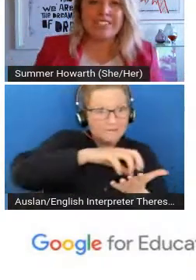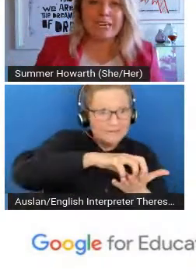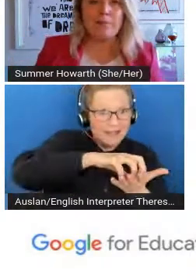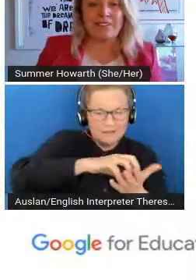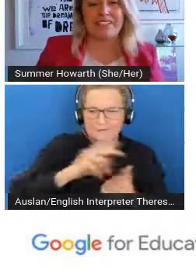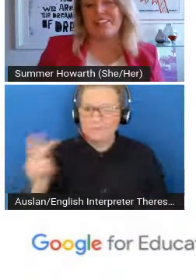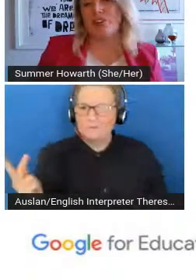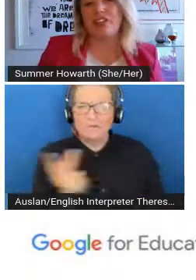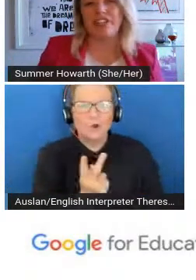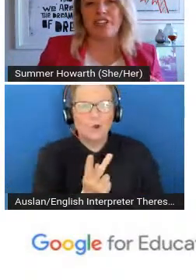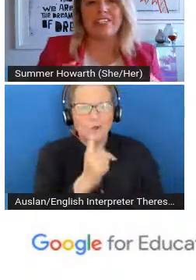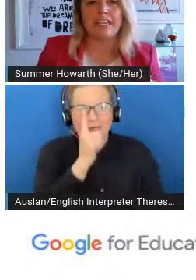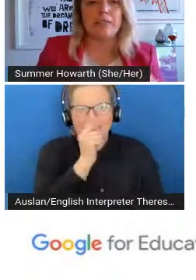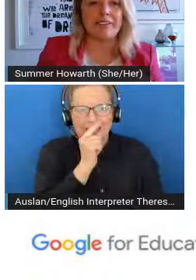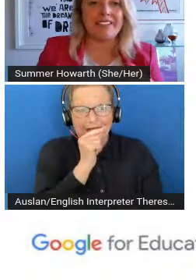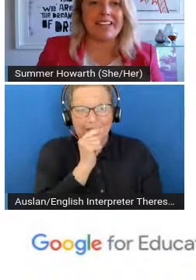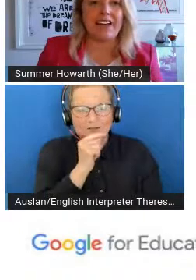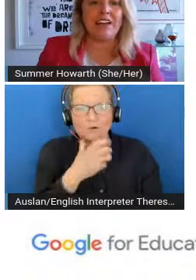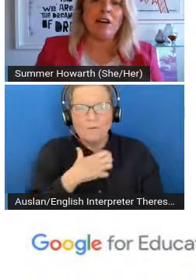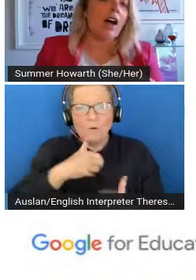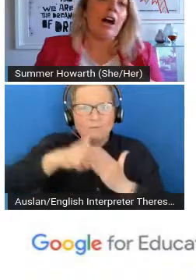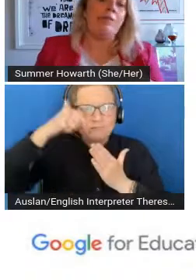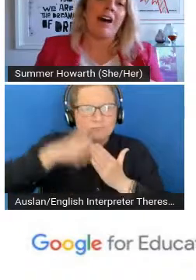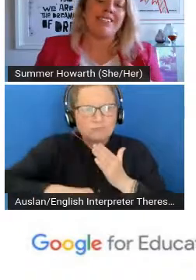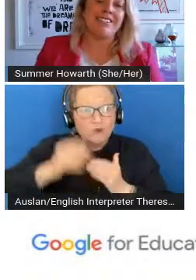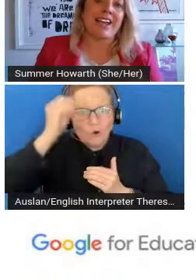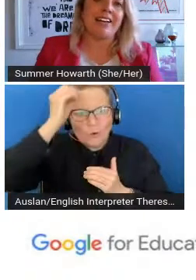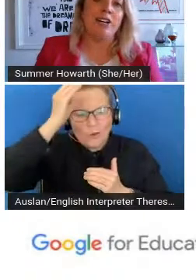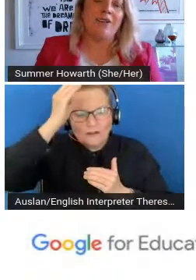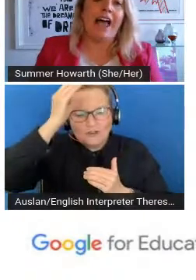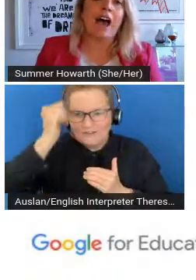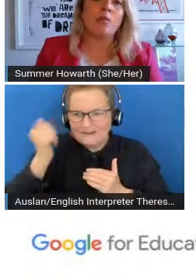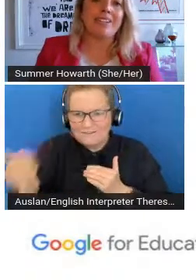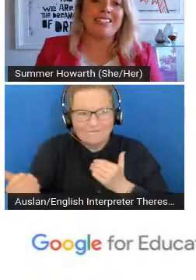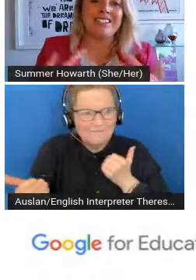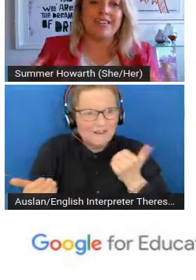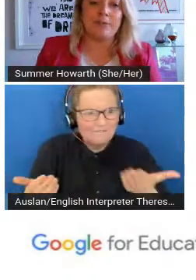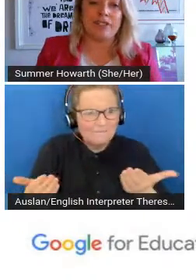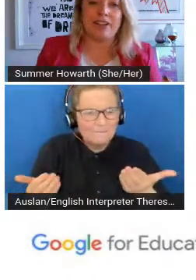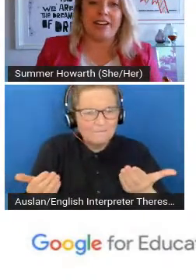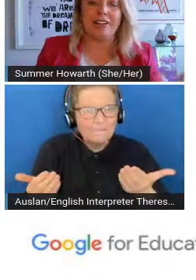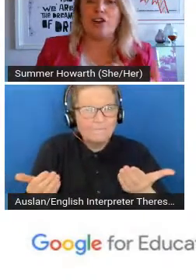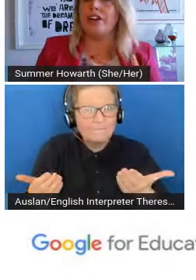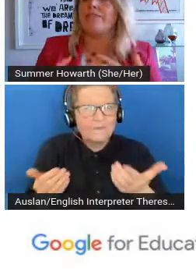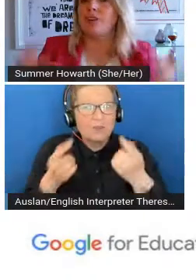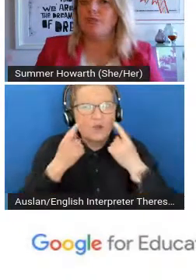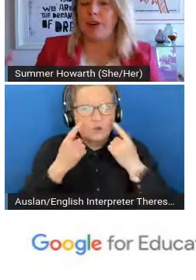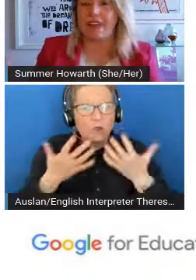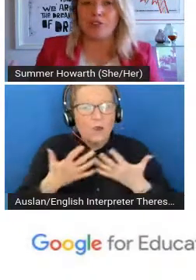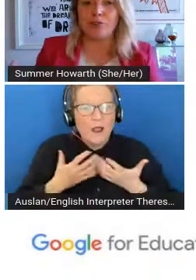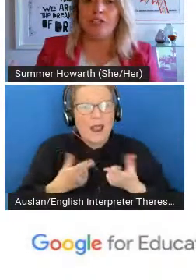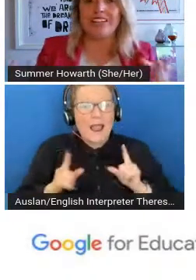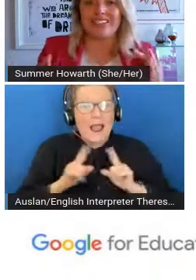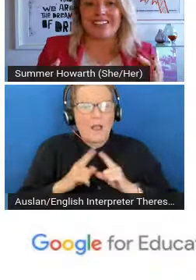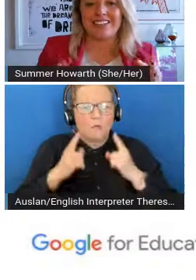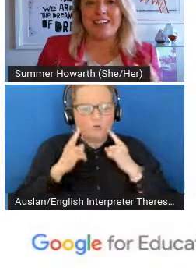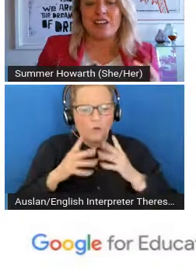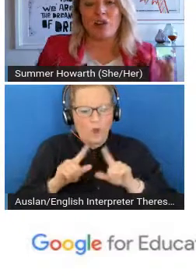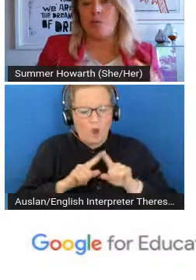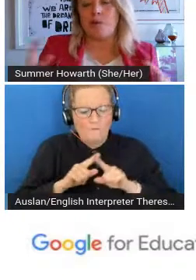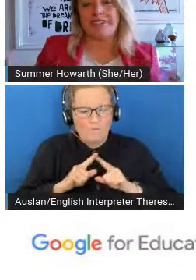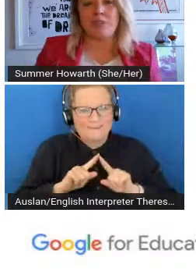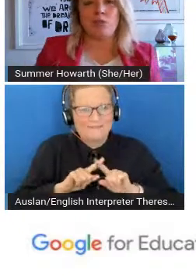actually deepens the knowledge and it deepens that understanding of how we need to demonstrate our learning for a range of